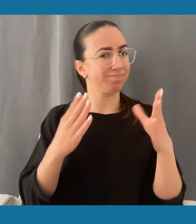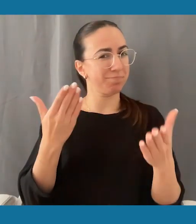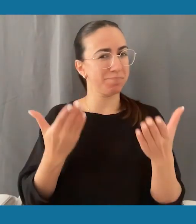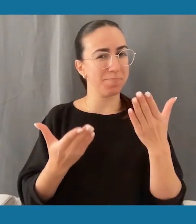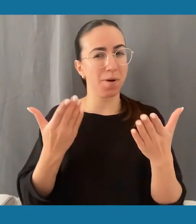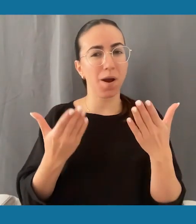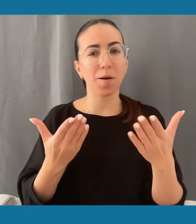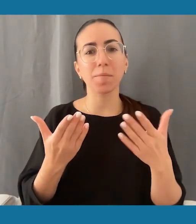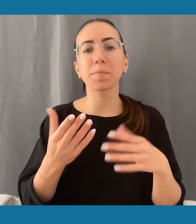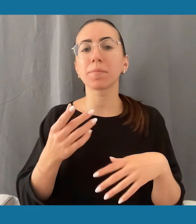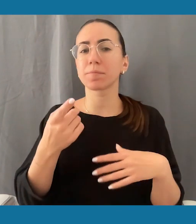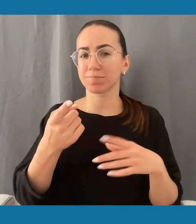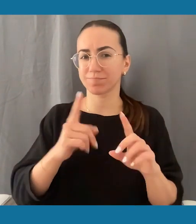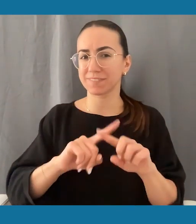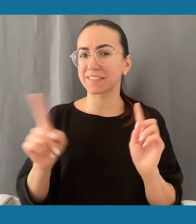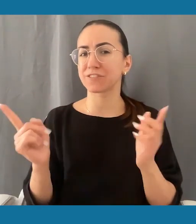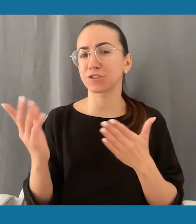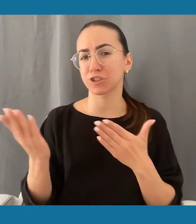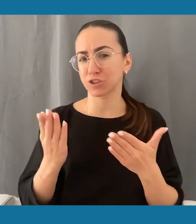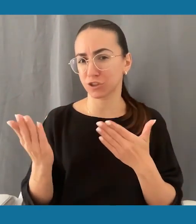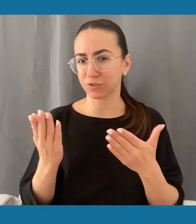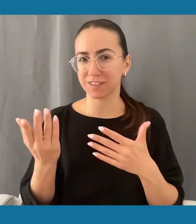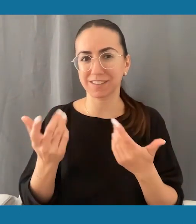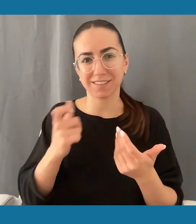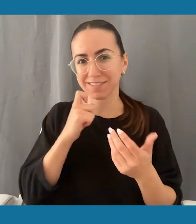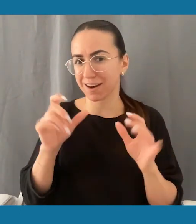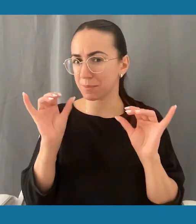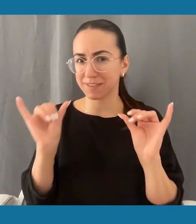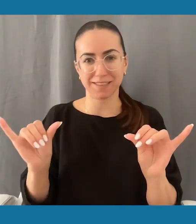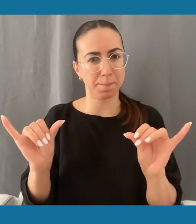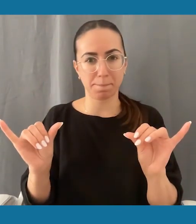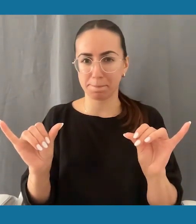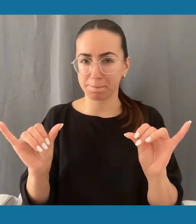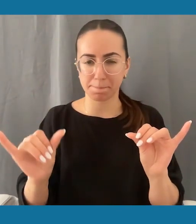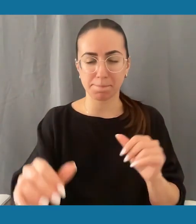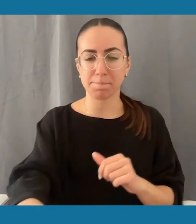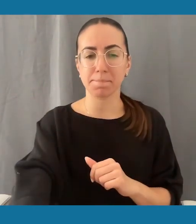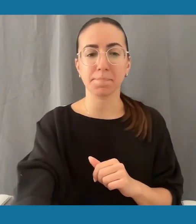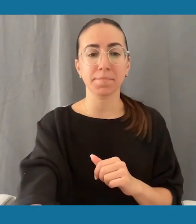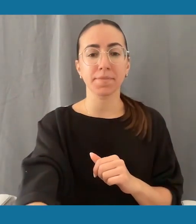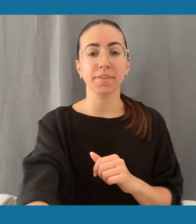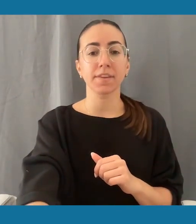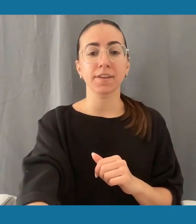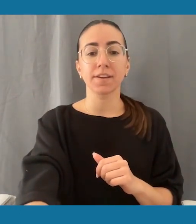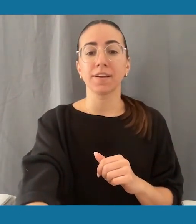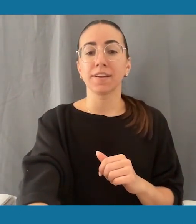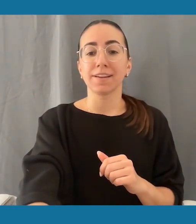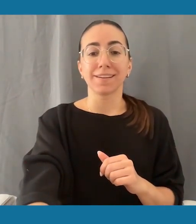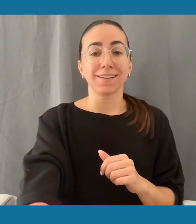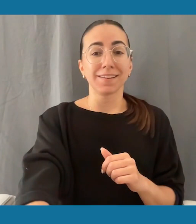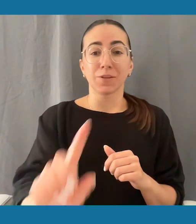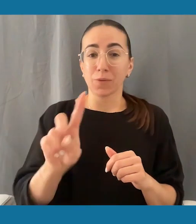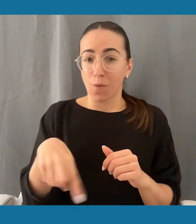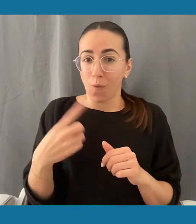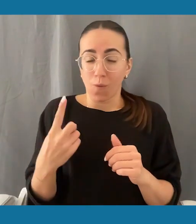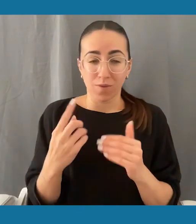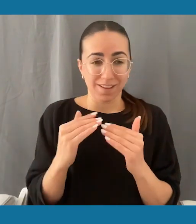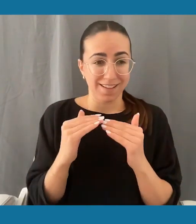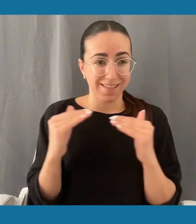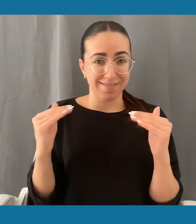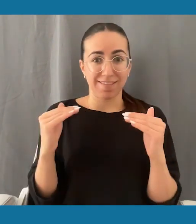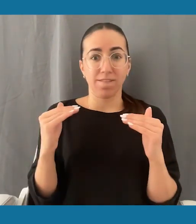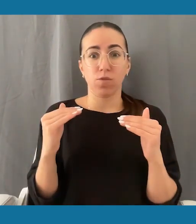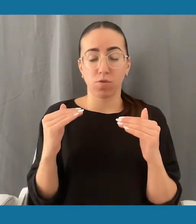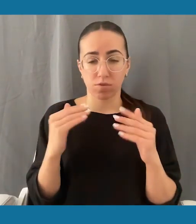avail yourself of the same level of services. The only level of